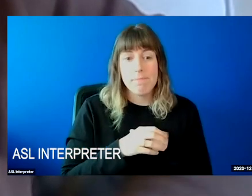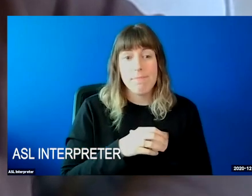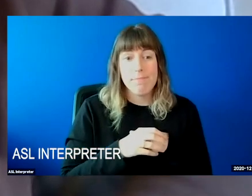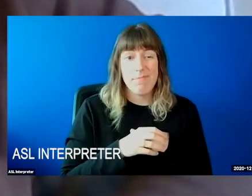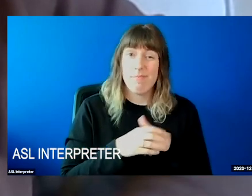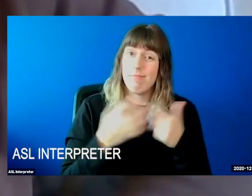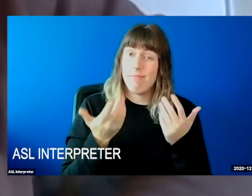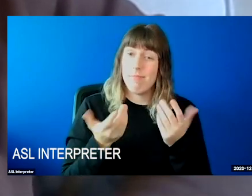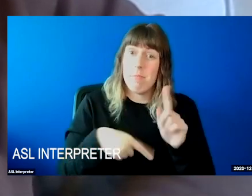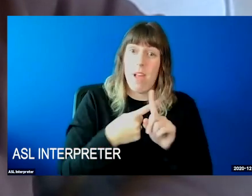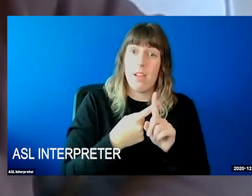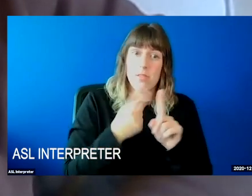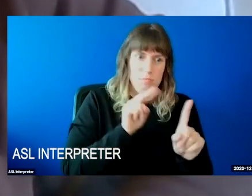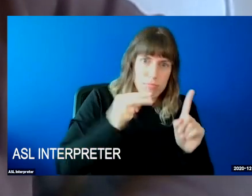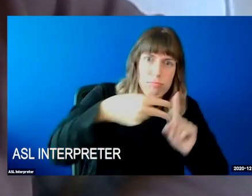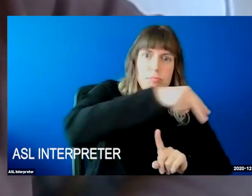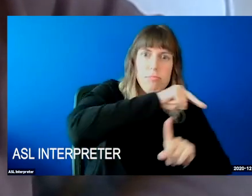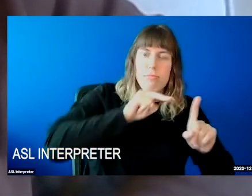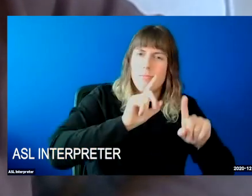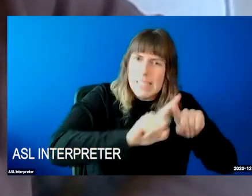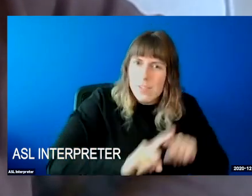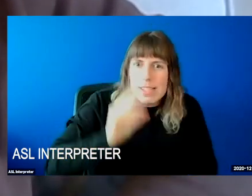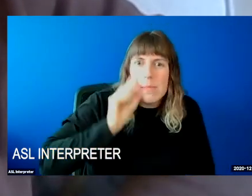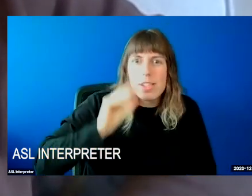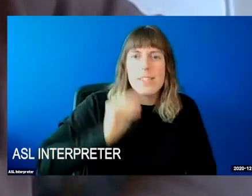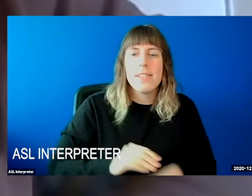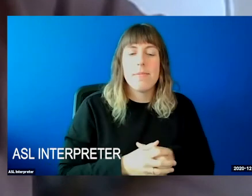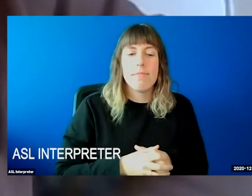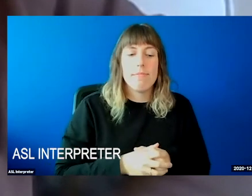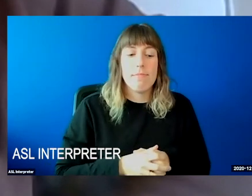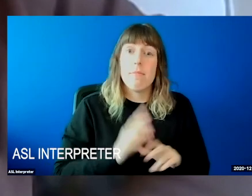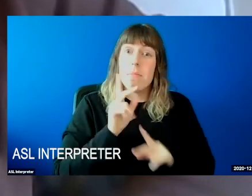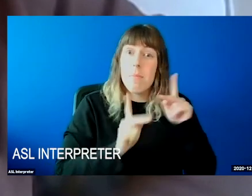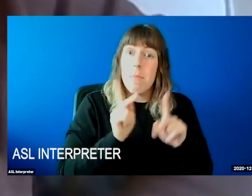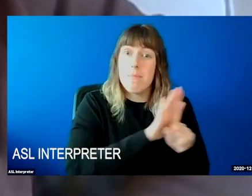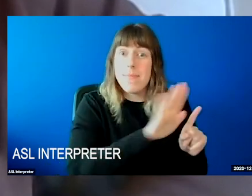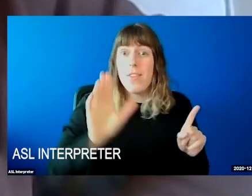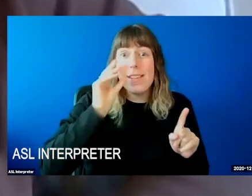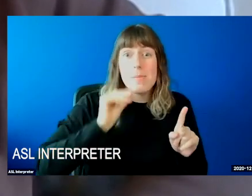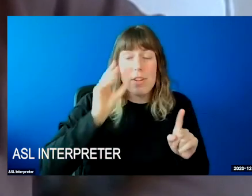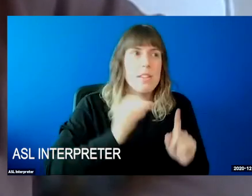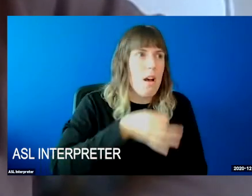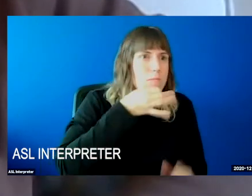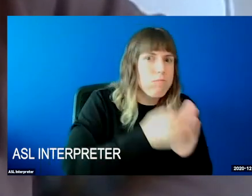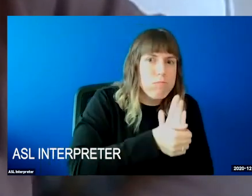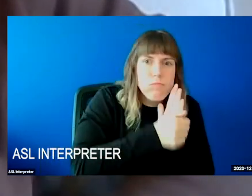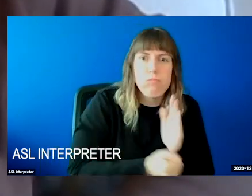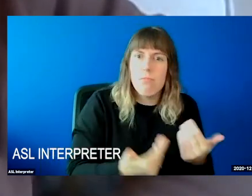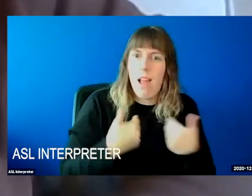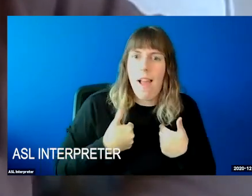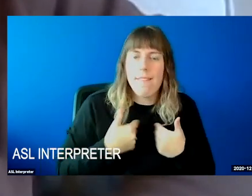this journey from various perspectives, from people who